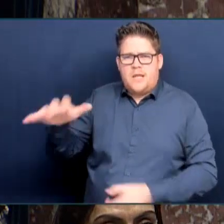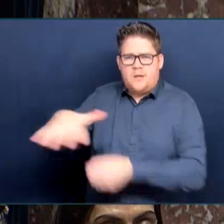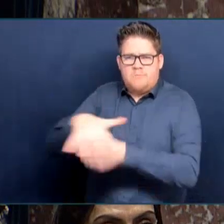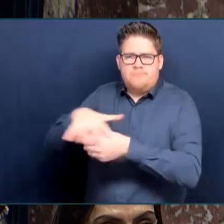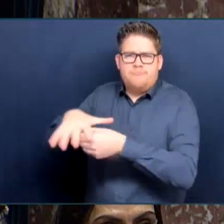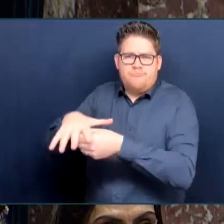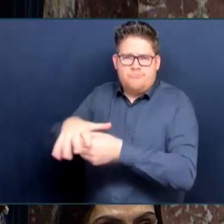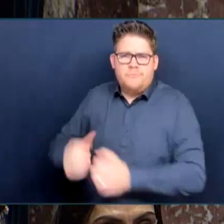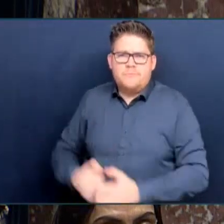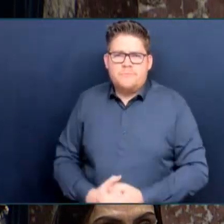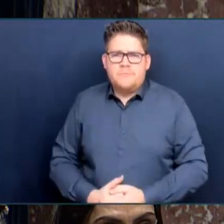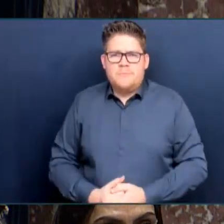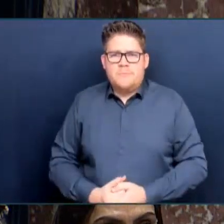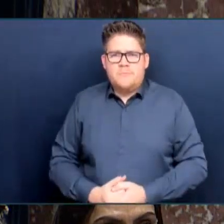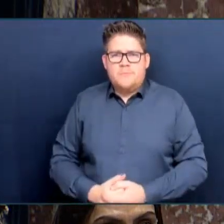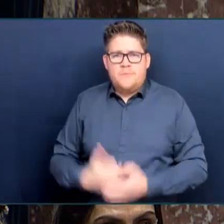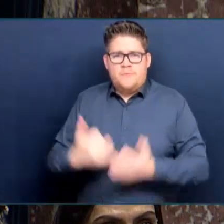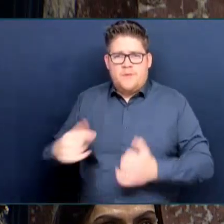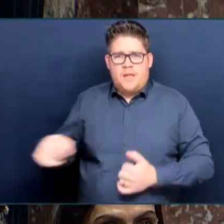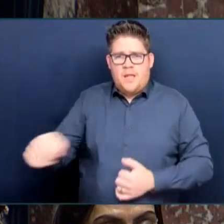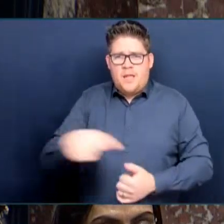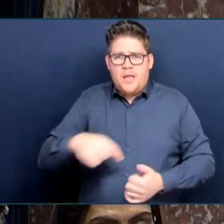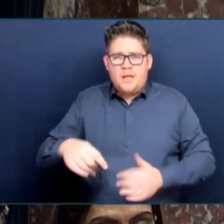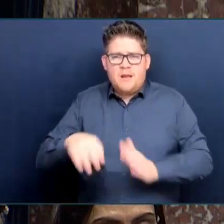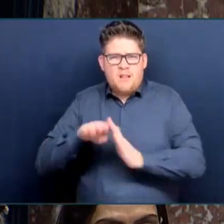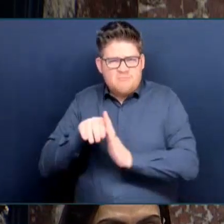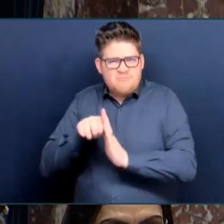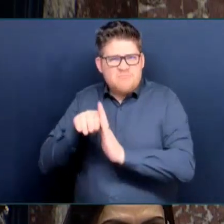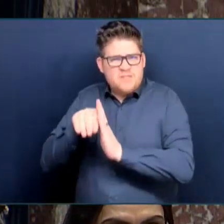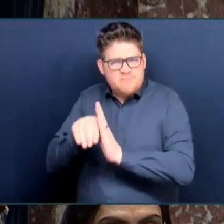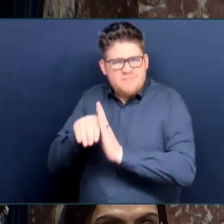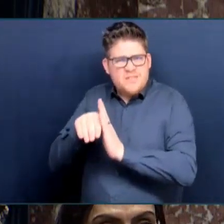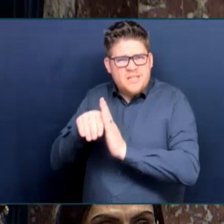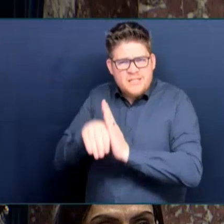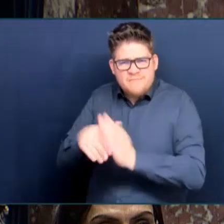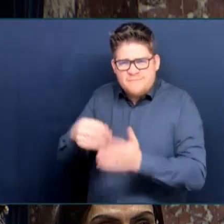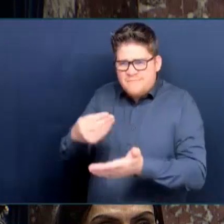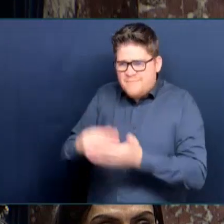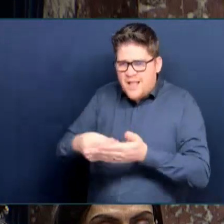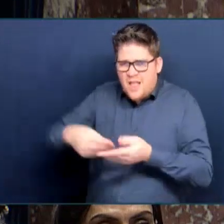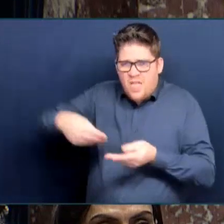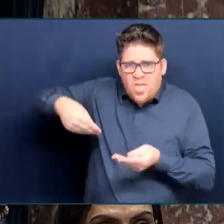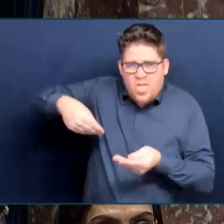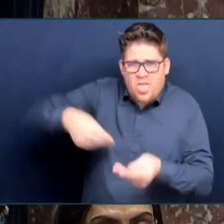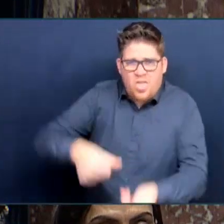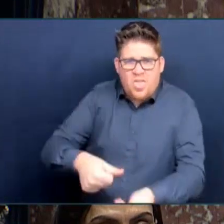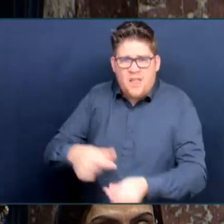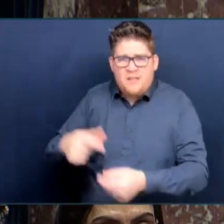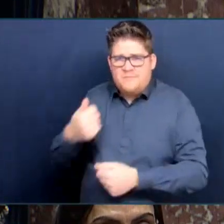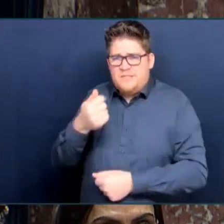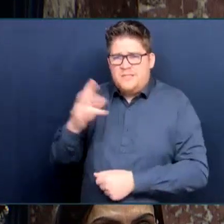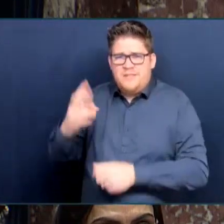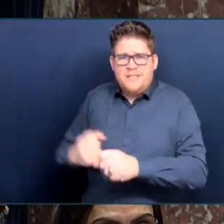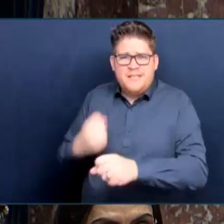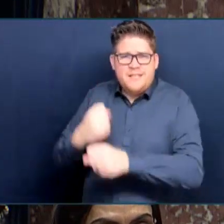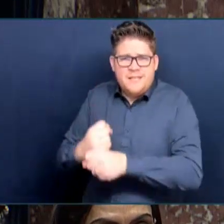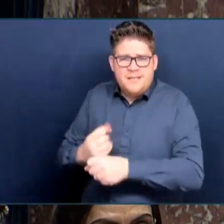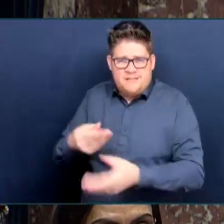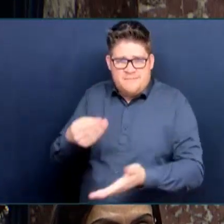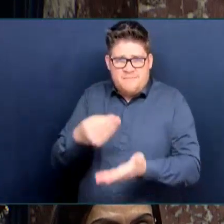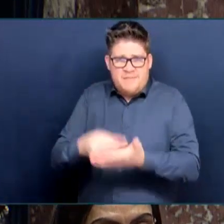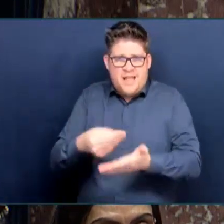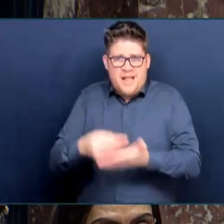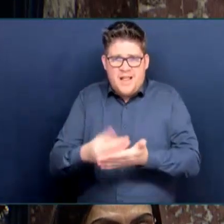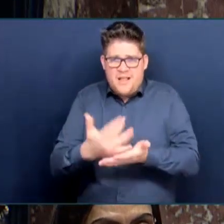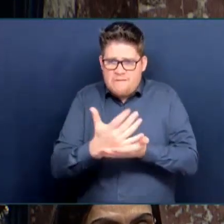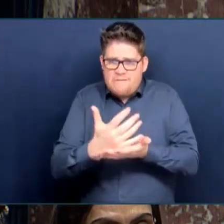to impactful economic development initiatives for 17 years. And now all the funds are almost gone and the trust needs to be recapitalized.